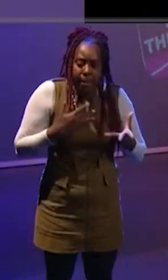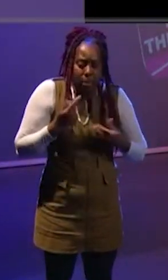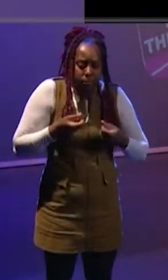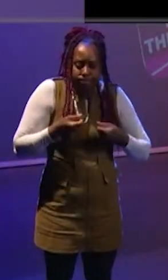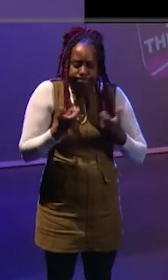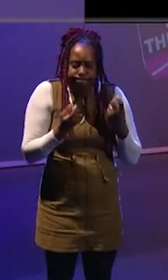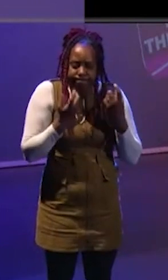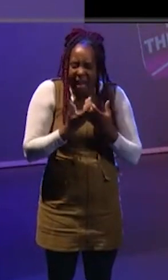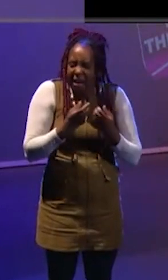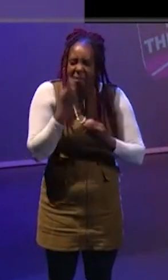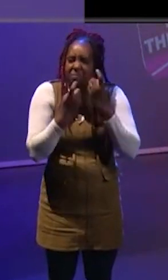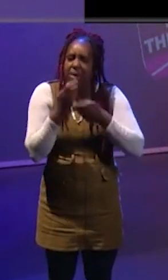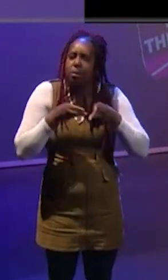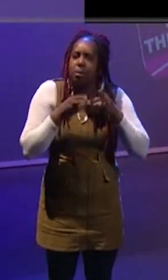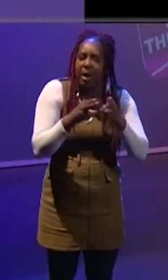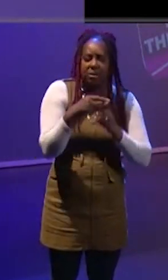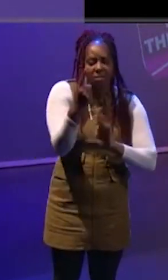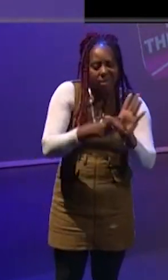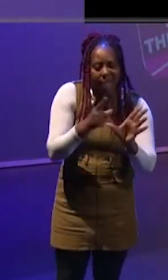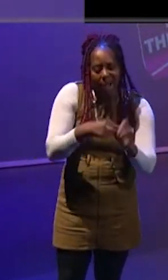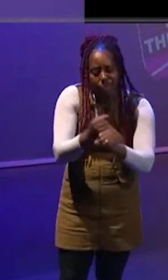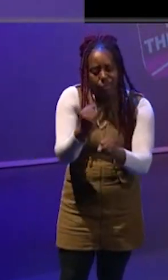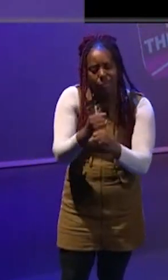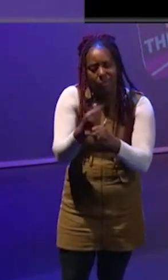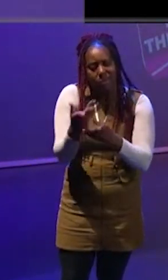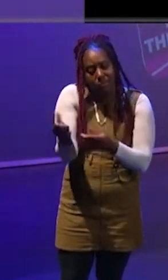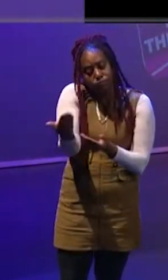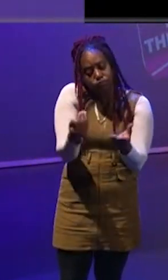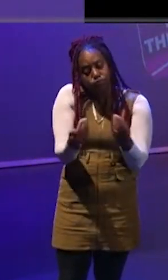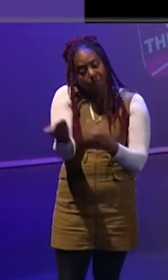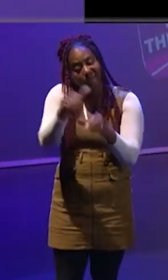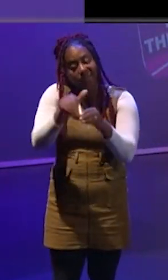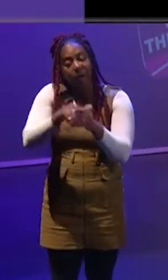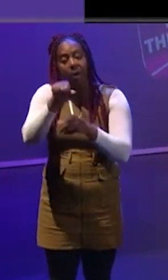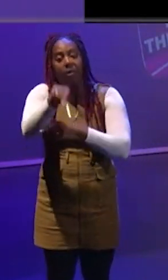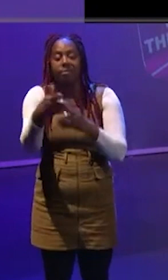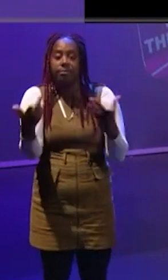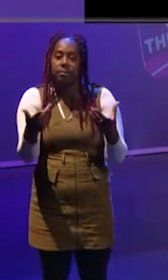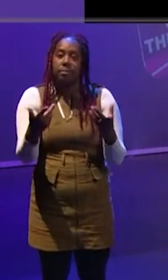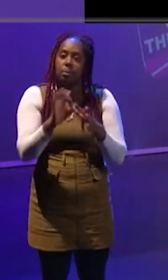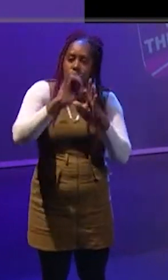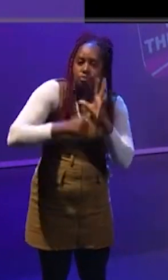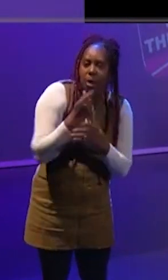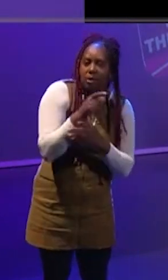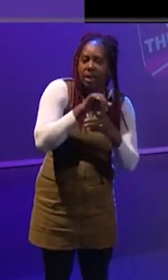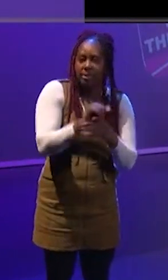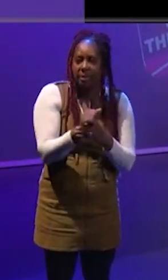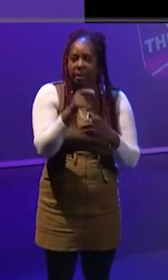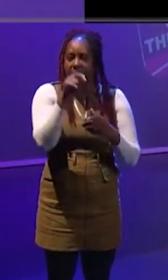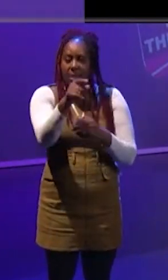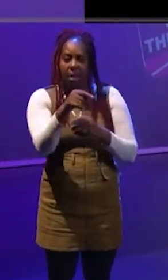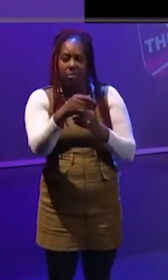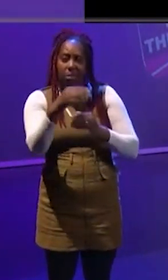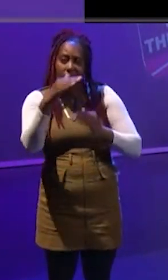ways of bringing younger producers into projects, whether or not that's as an associate or as an assistant, and even if that's for like a 5-day